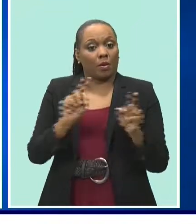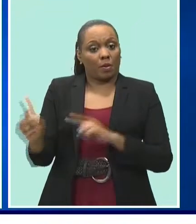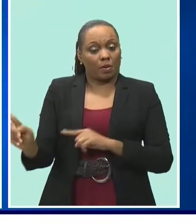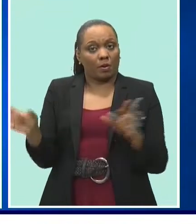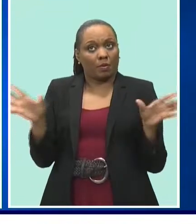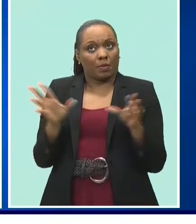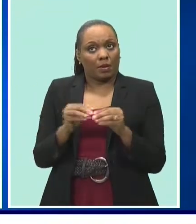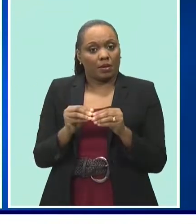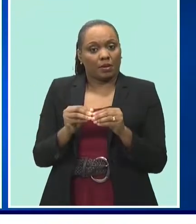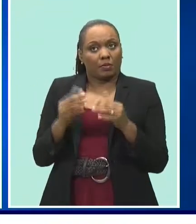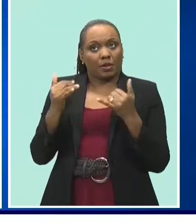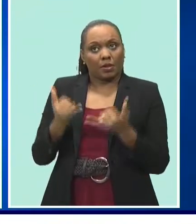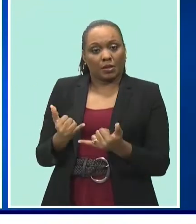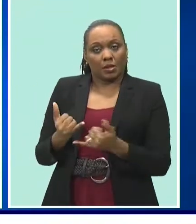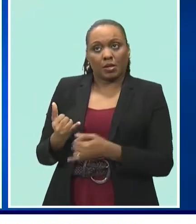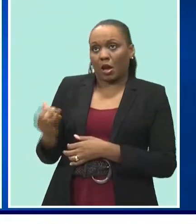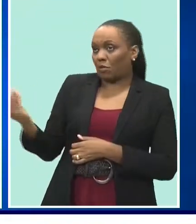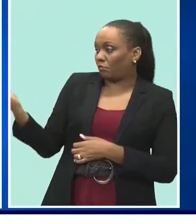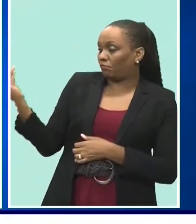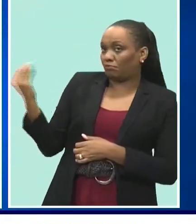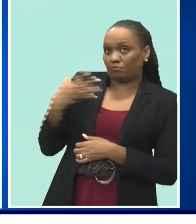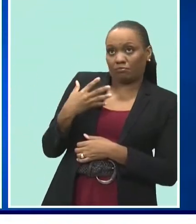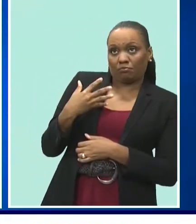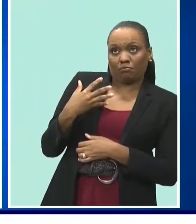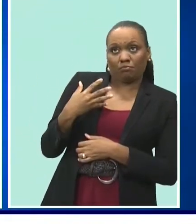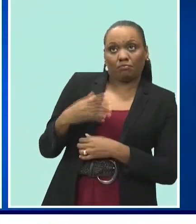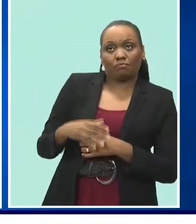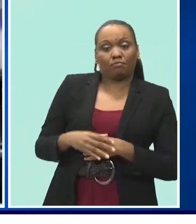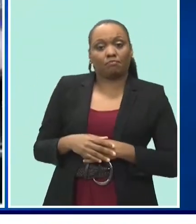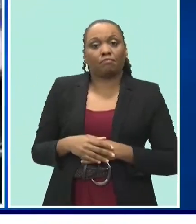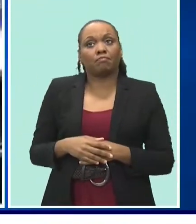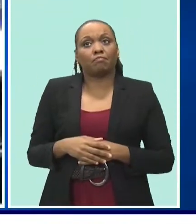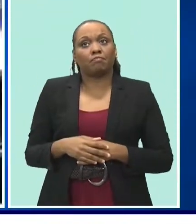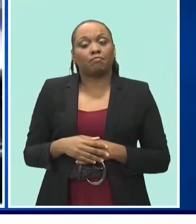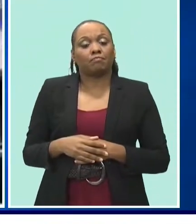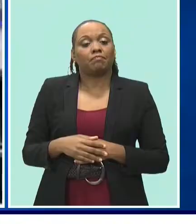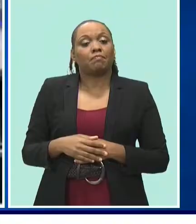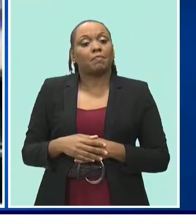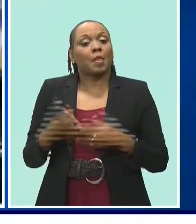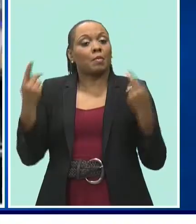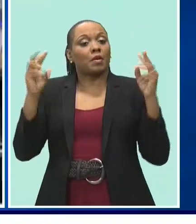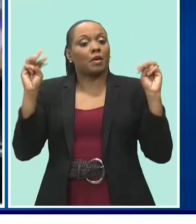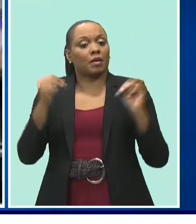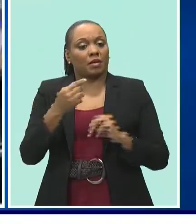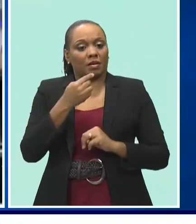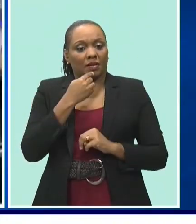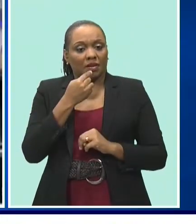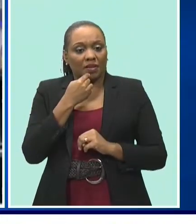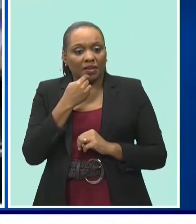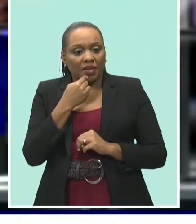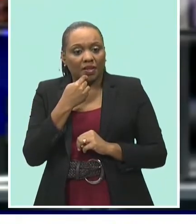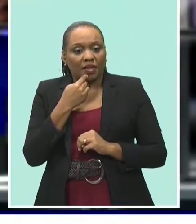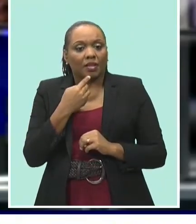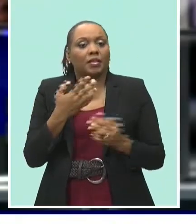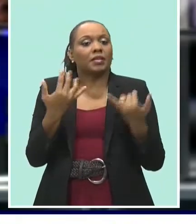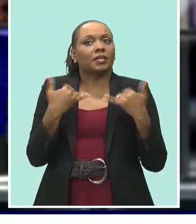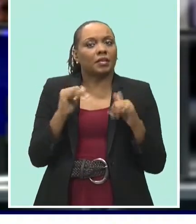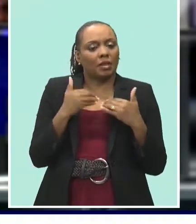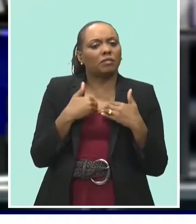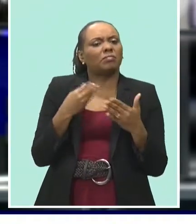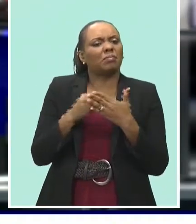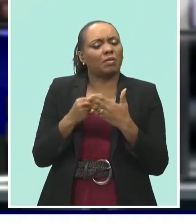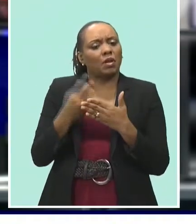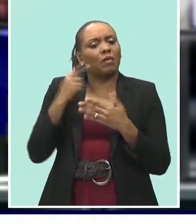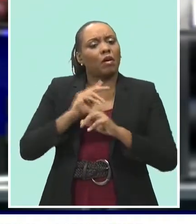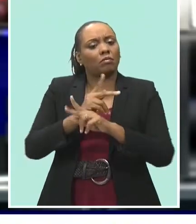with more details. Good evening, Ryan. Well, good evening, Shane. Well, Prime Minister Motley says with excess liquidity still very evident in the local banking